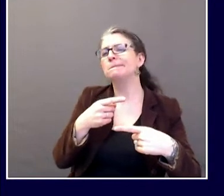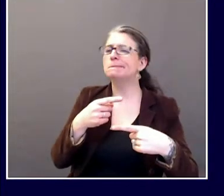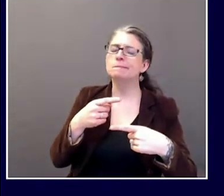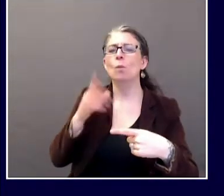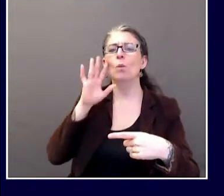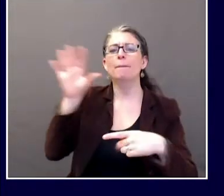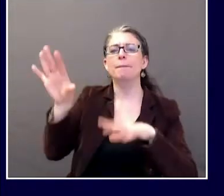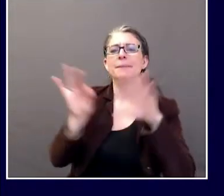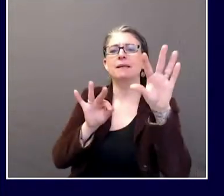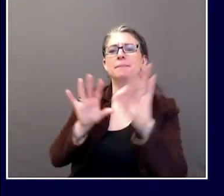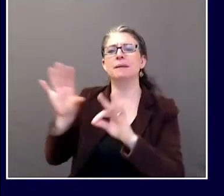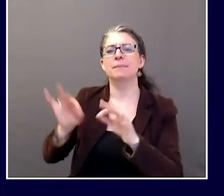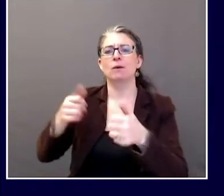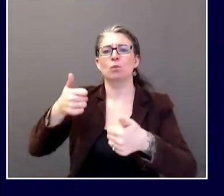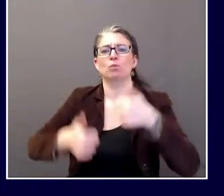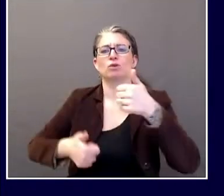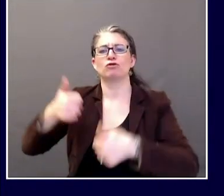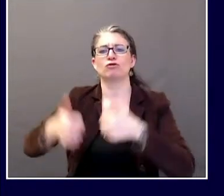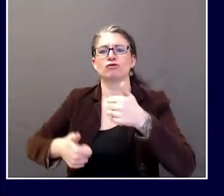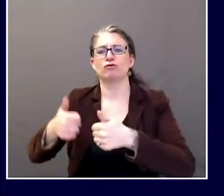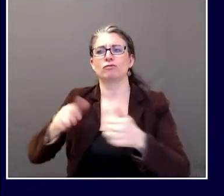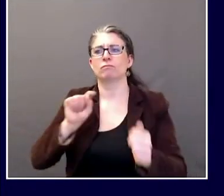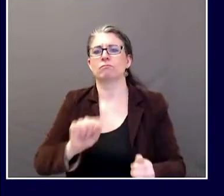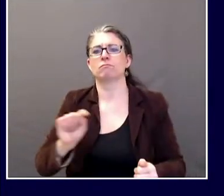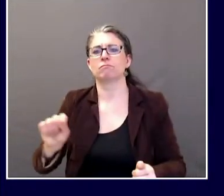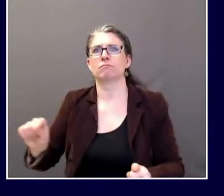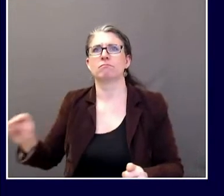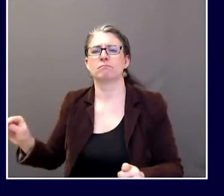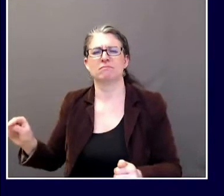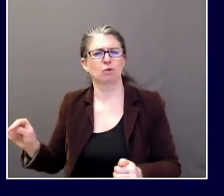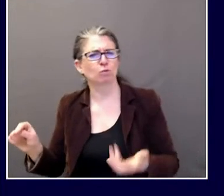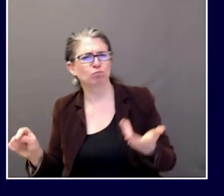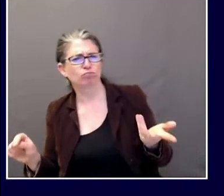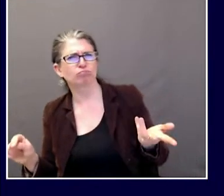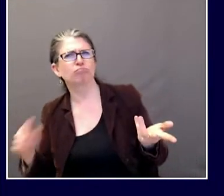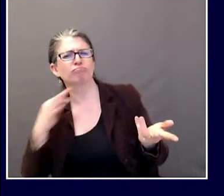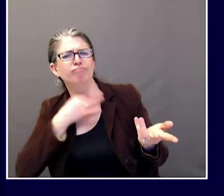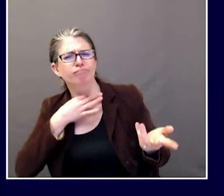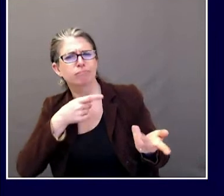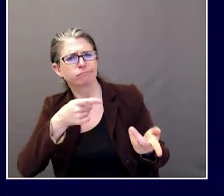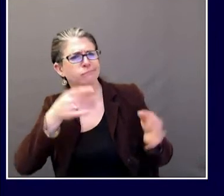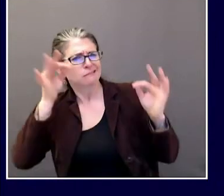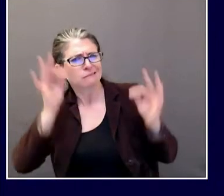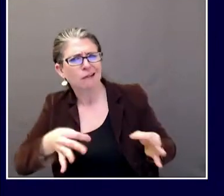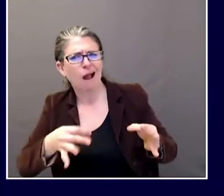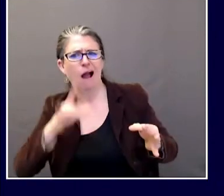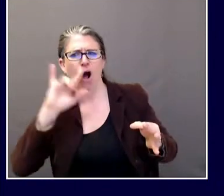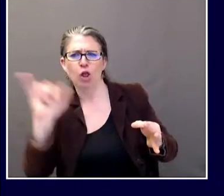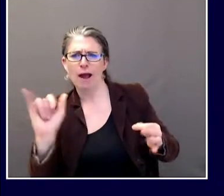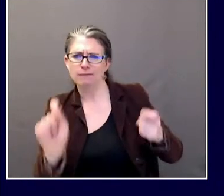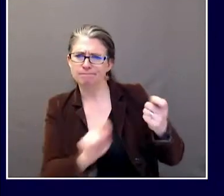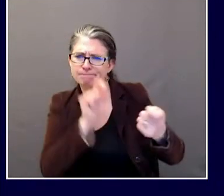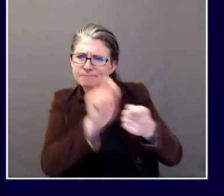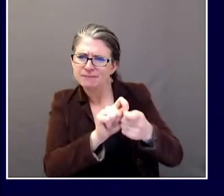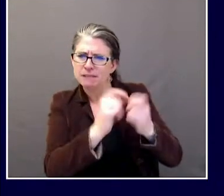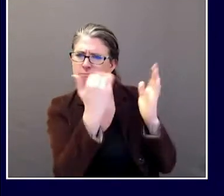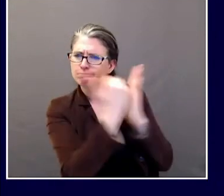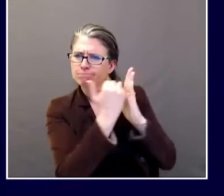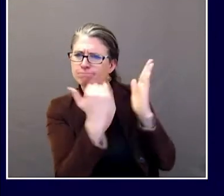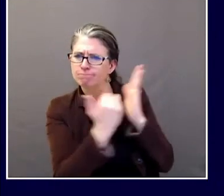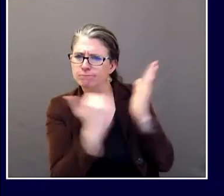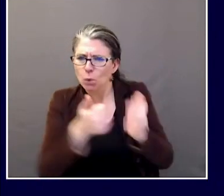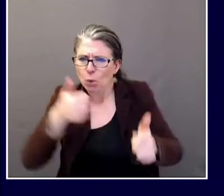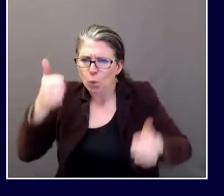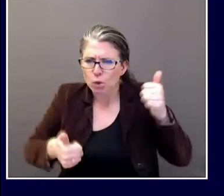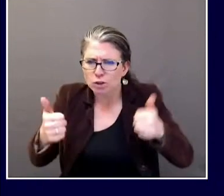will we for sure say that teachers will be included, and how will they know where and when to go?